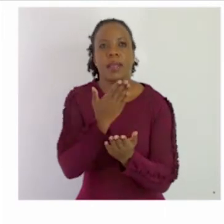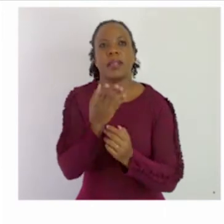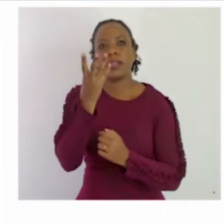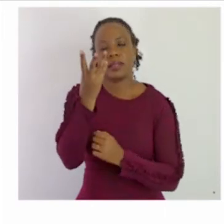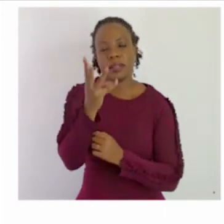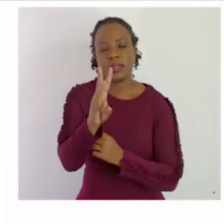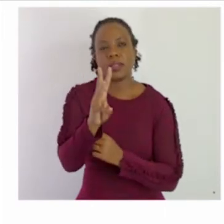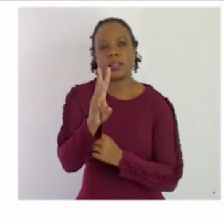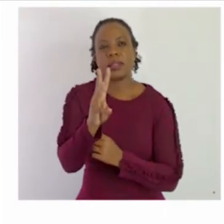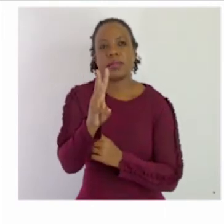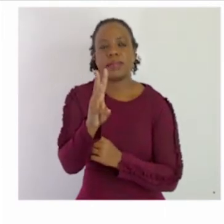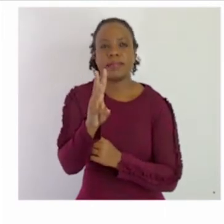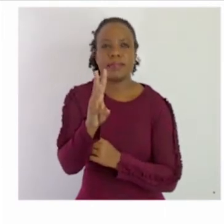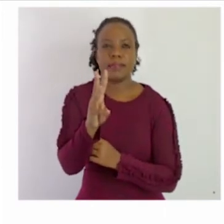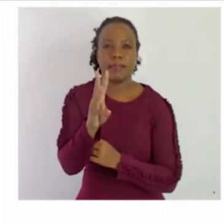6,